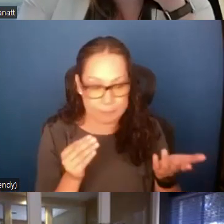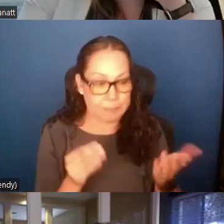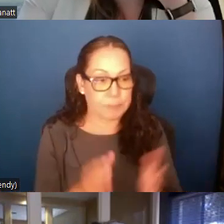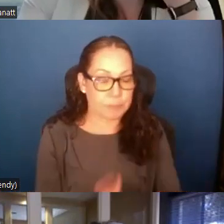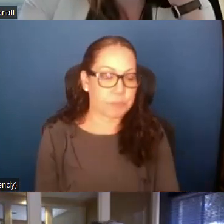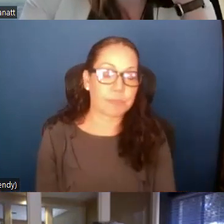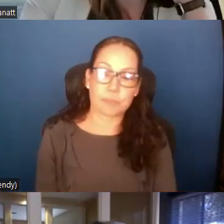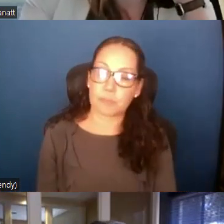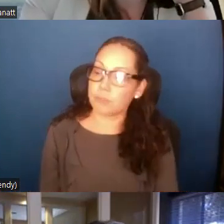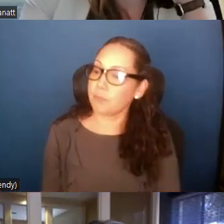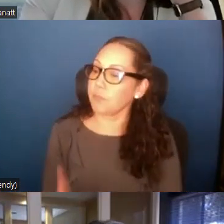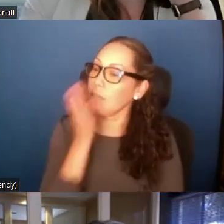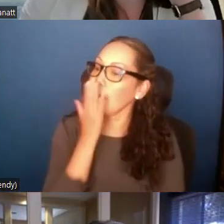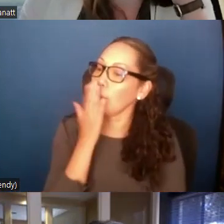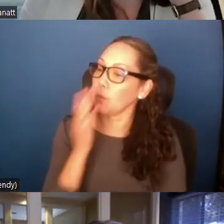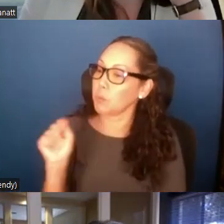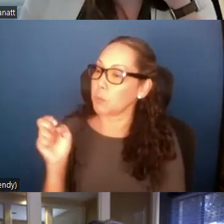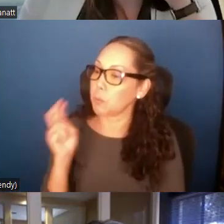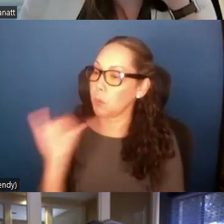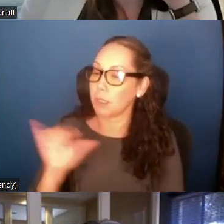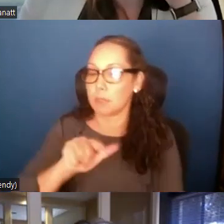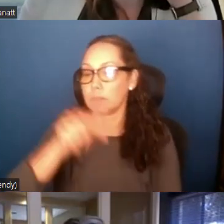Great, thank you, Tony. Jason.